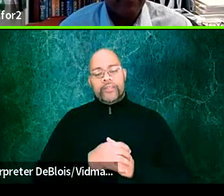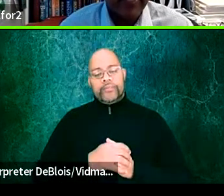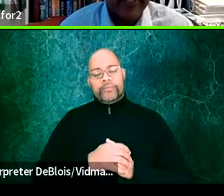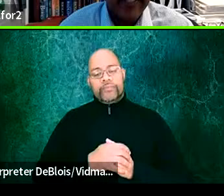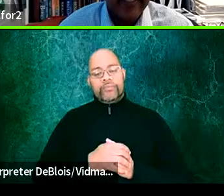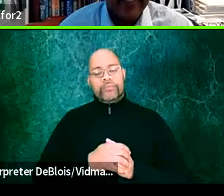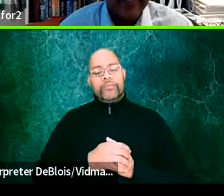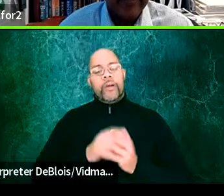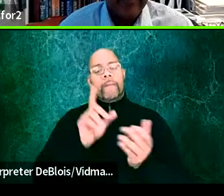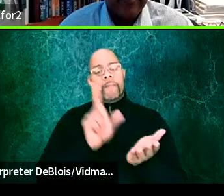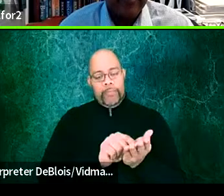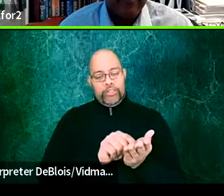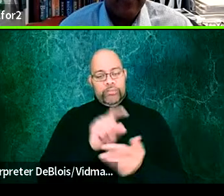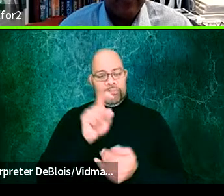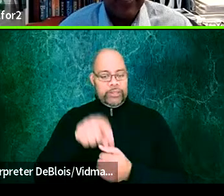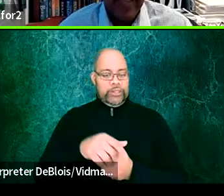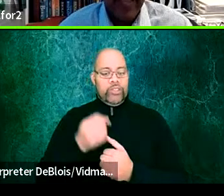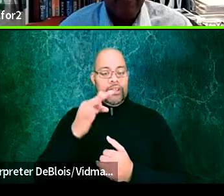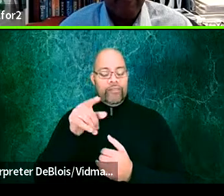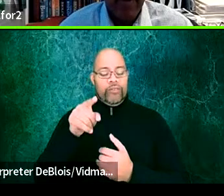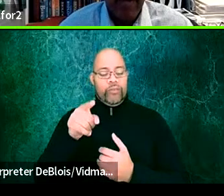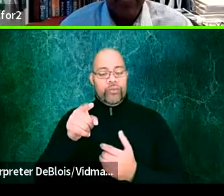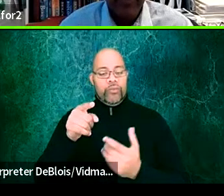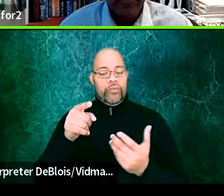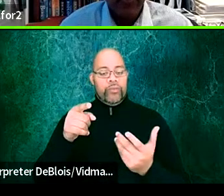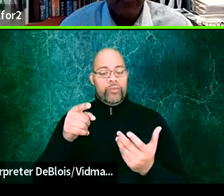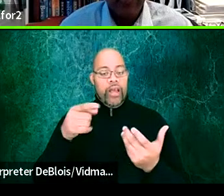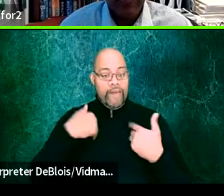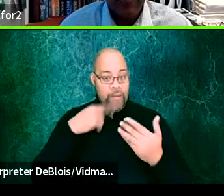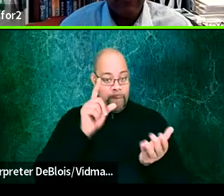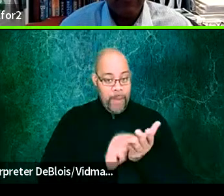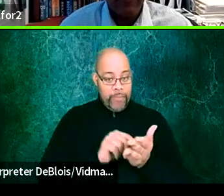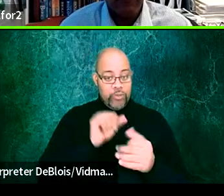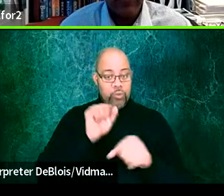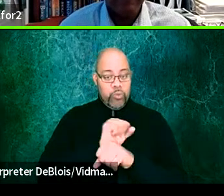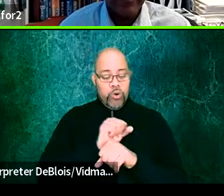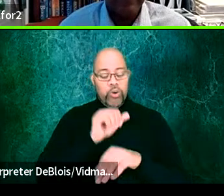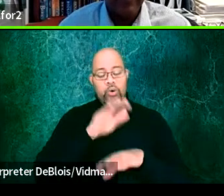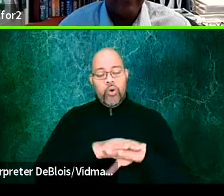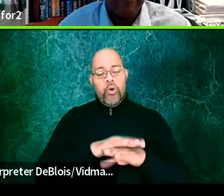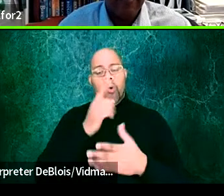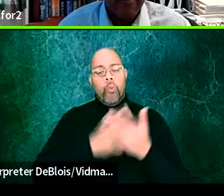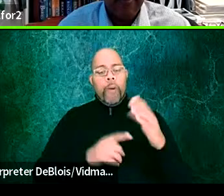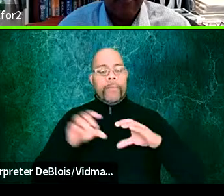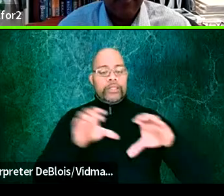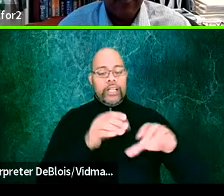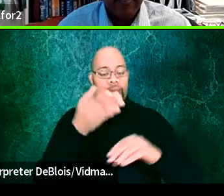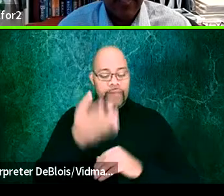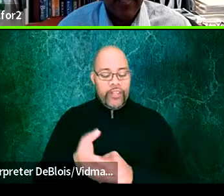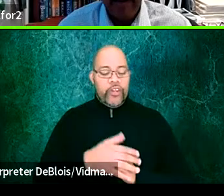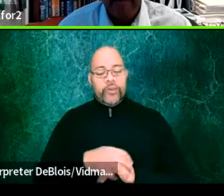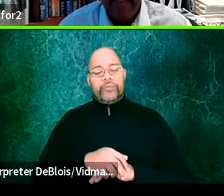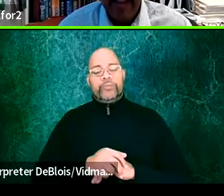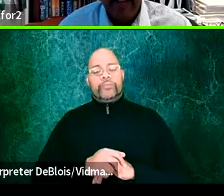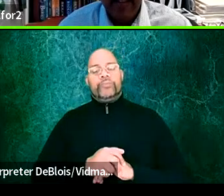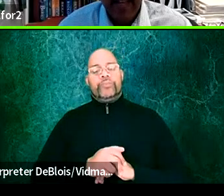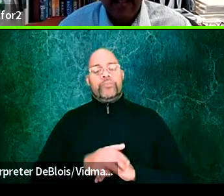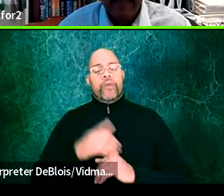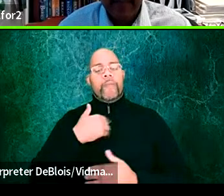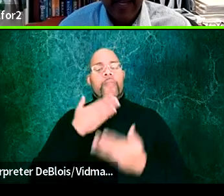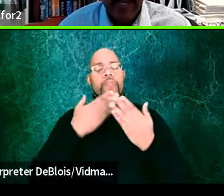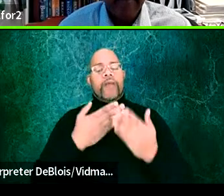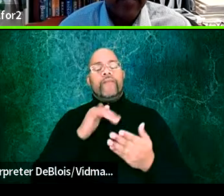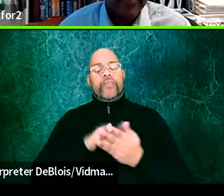to publish. So if they have published work on what's being done there, and I'm thankful